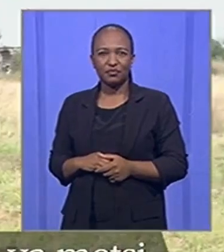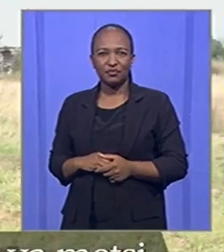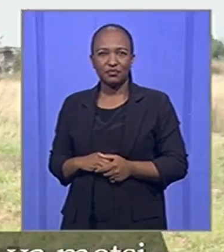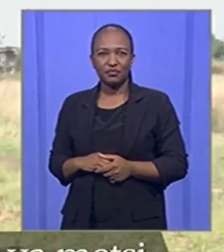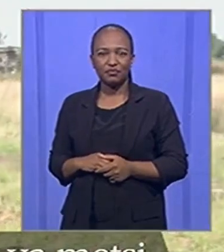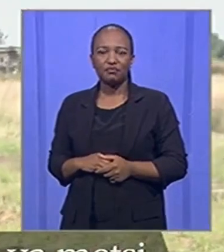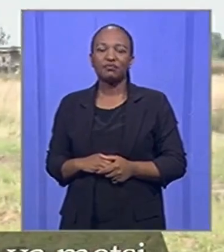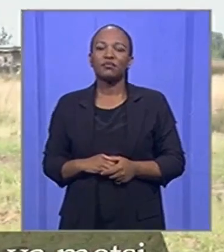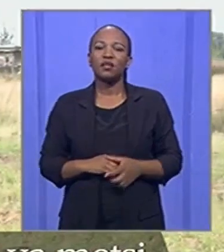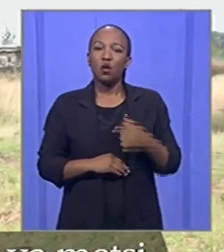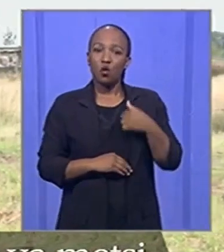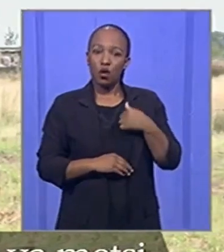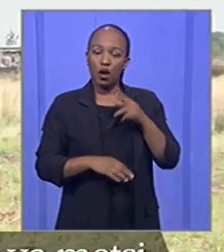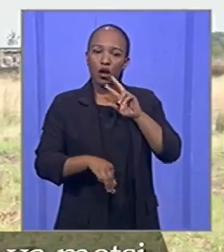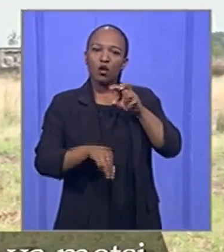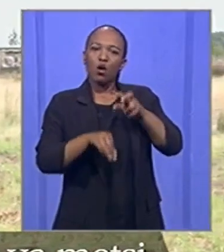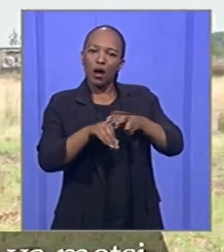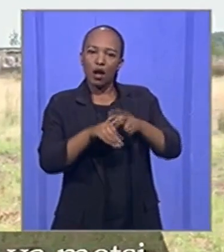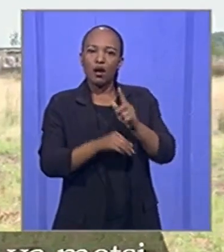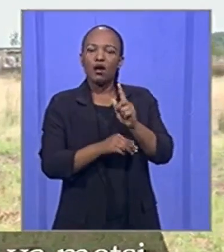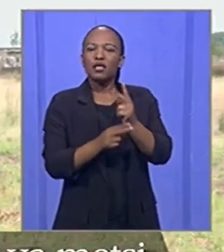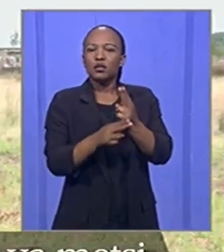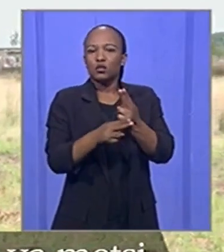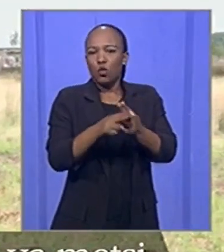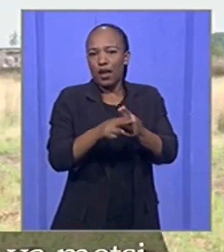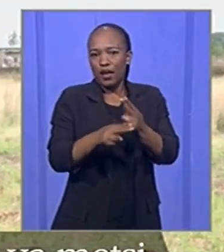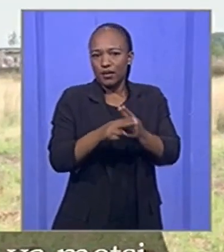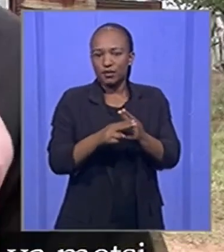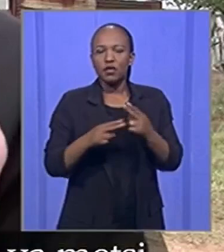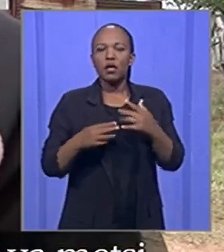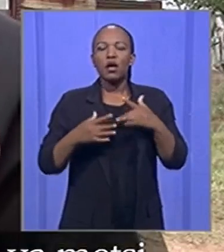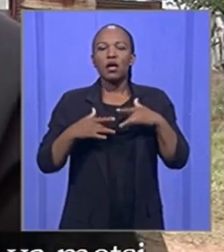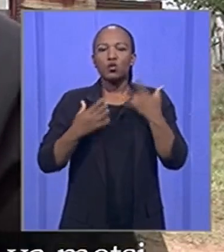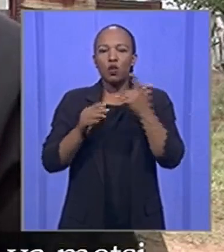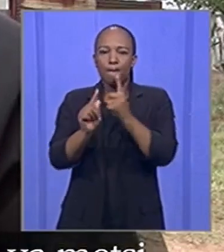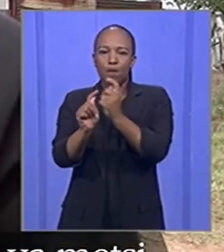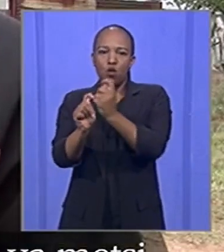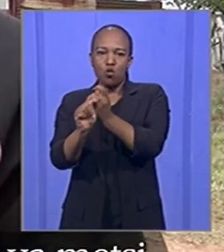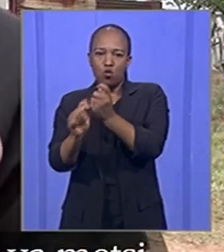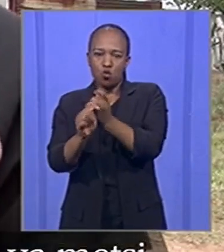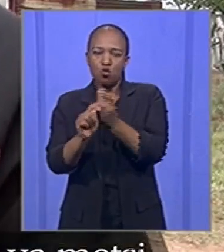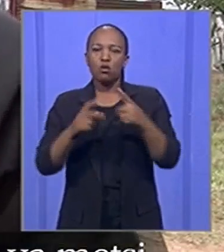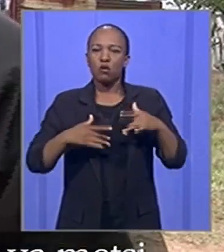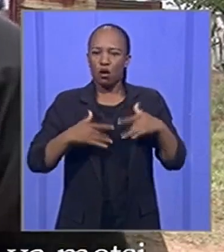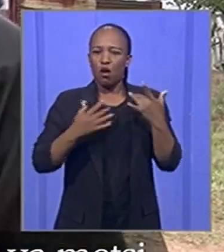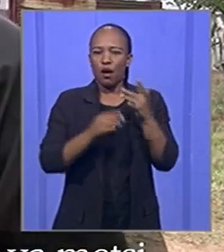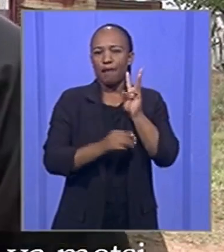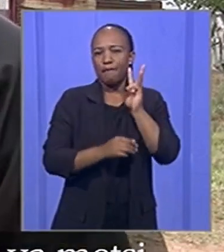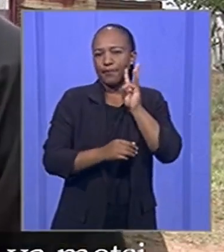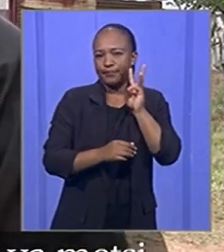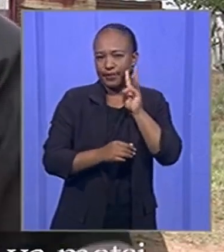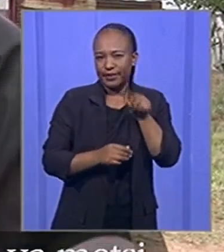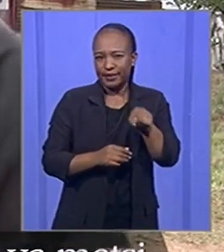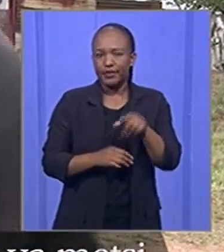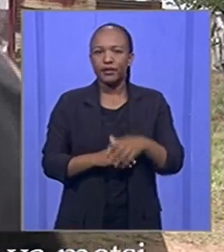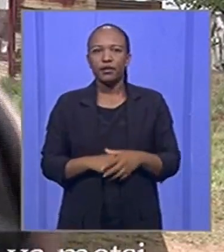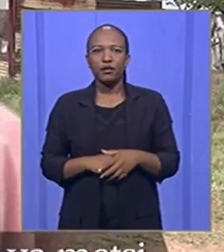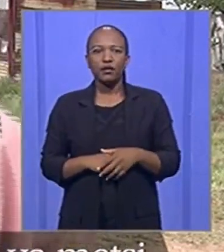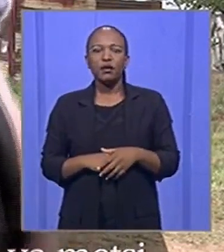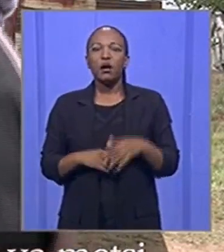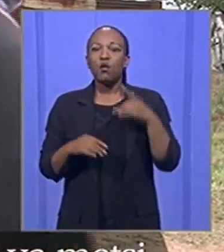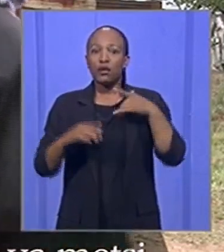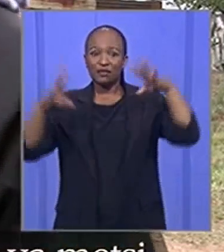Re tlhoka dithoalete, re dula mekhukhung, re tlhoka metsi. Ga di soreše di thubegile, pula di nele, metsi a